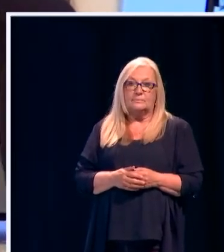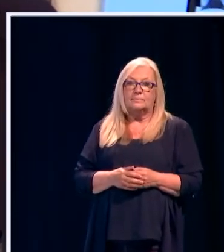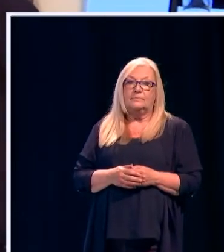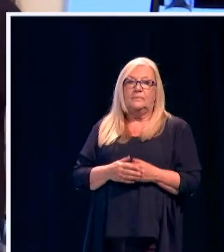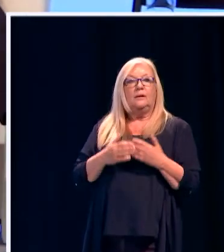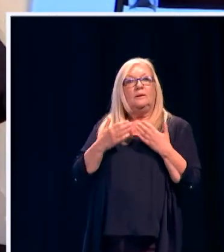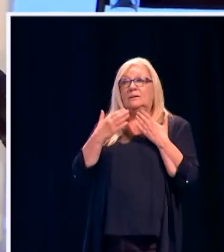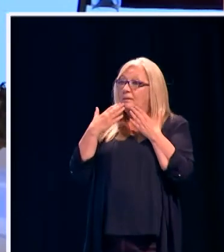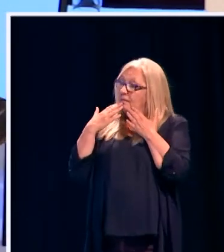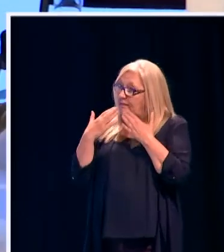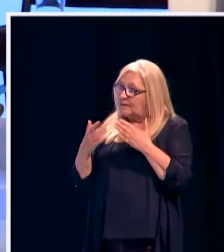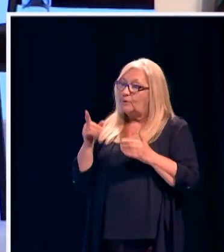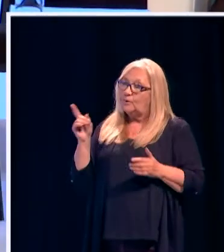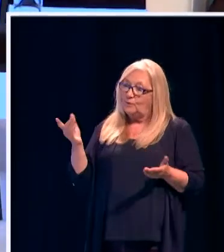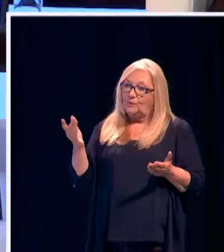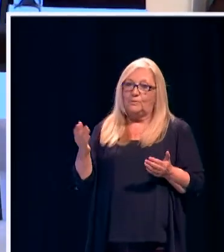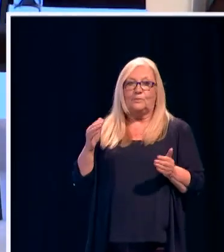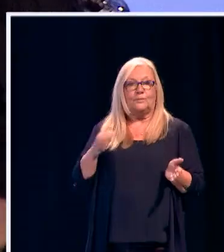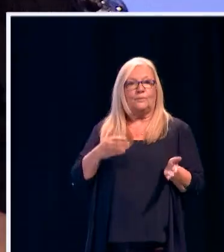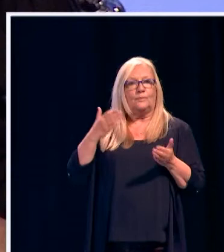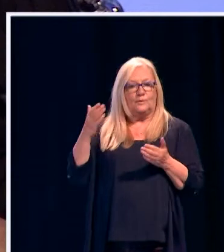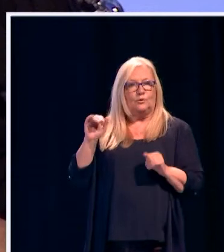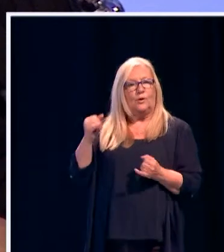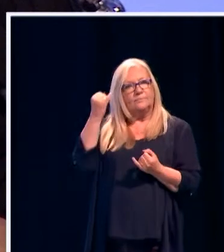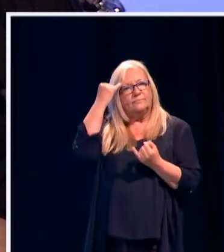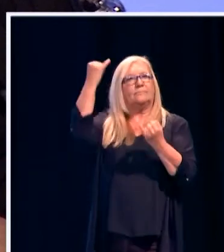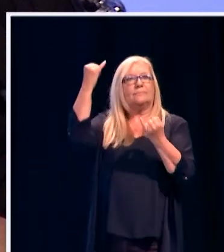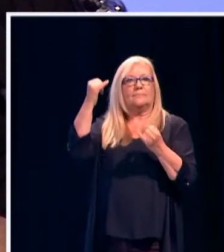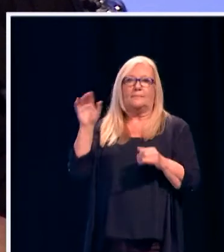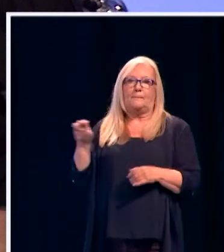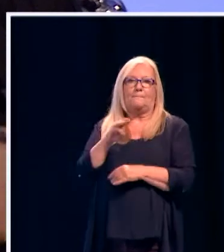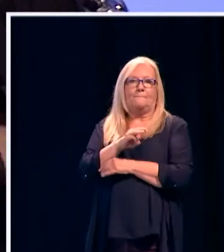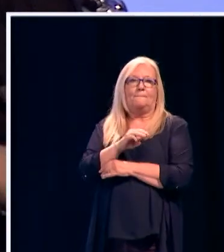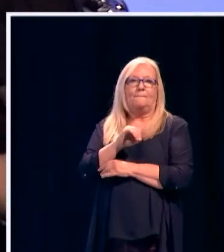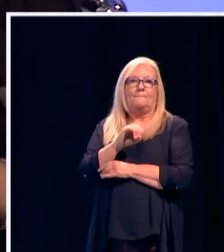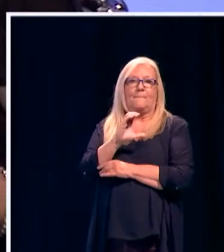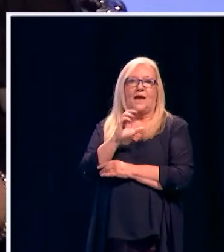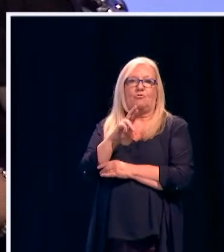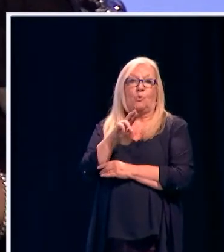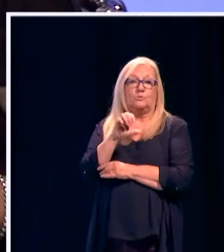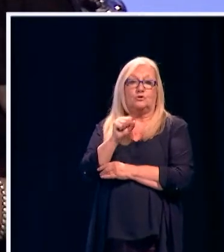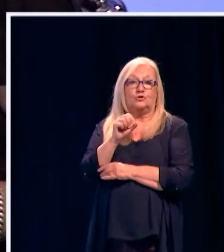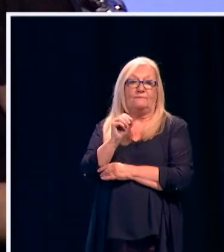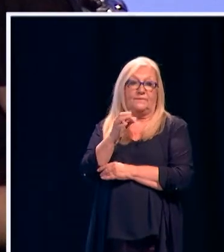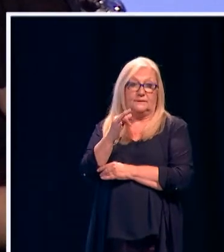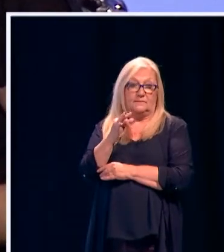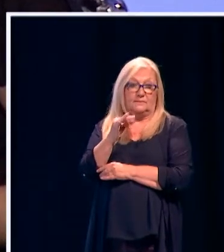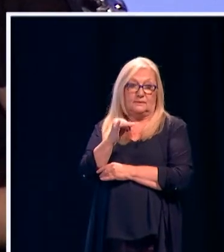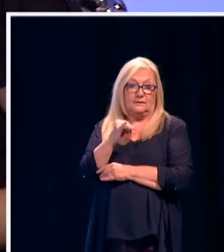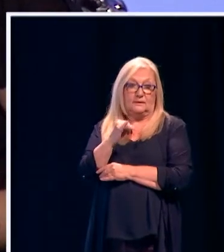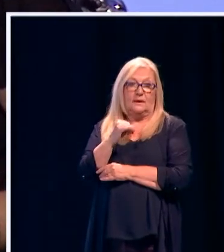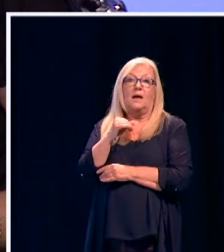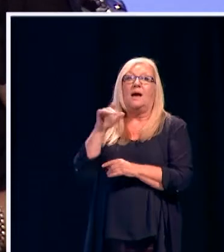Thank you, Hector, for sharing with us the initiative undertaken by Microsoft. So my next speaker is Mr.